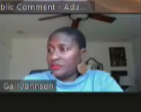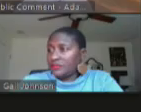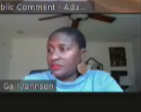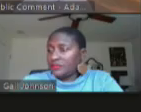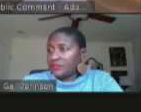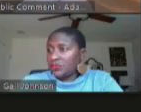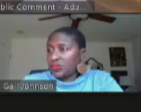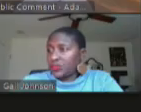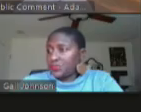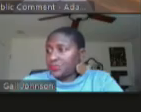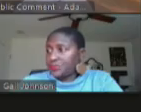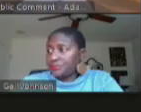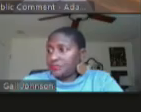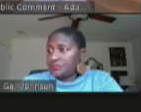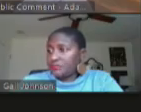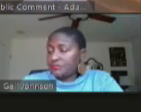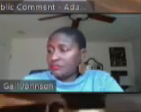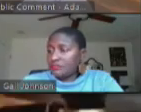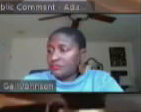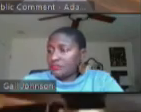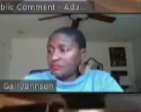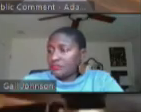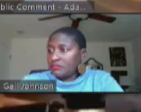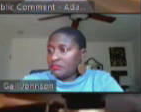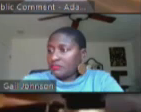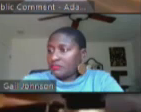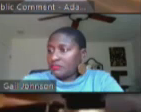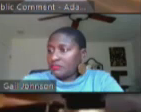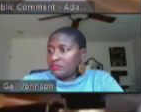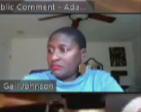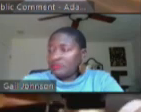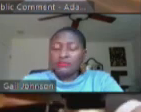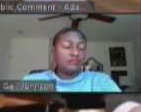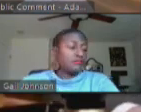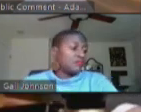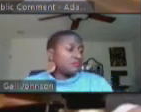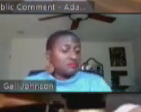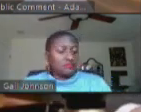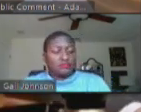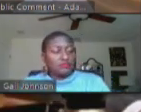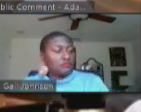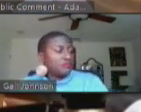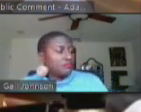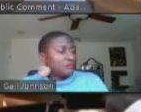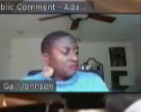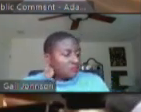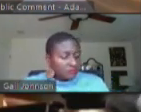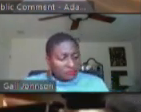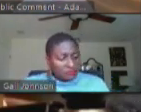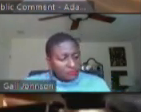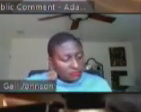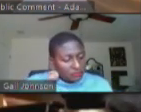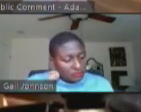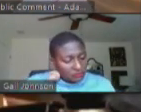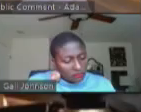take appropriate action. All right, thank you. So we have 7 applications for 3 full terms that will